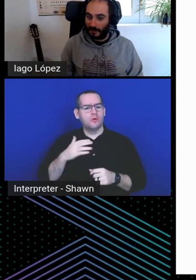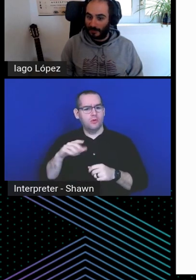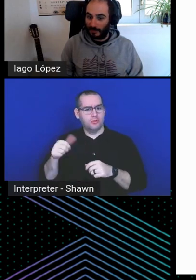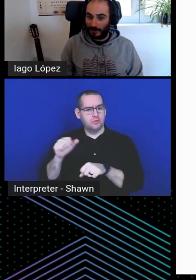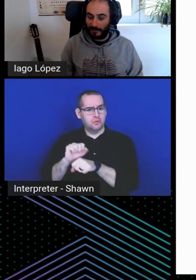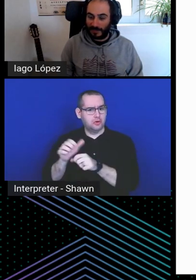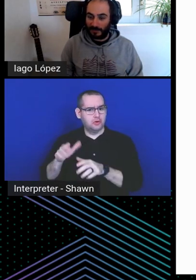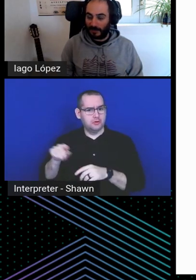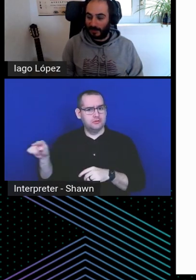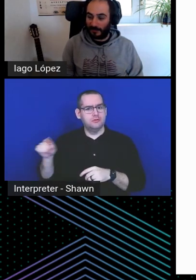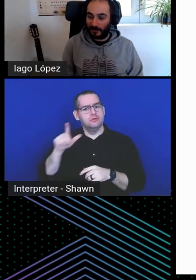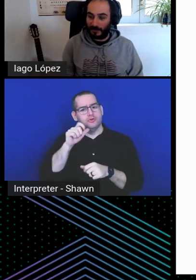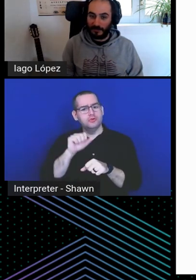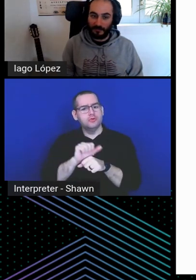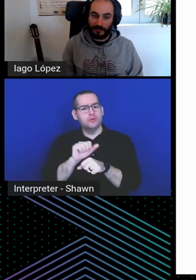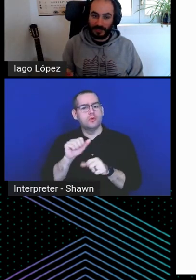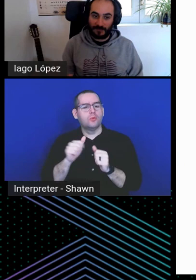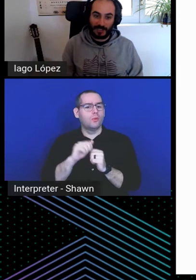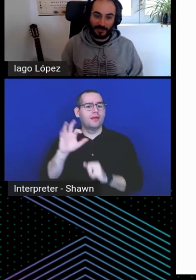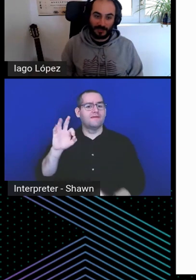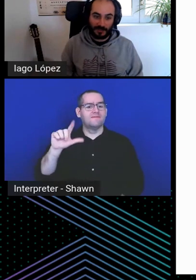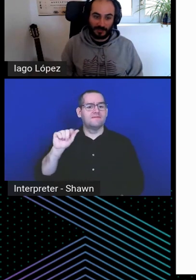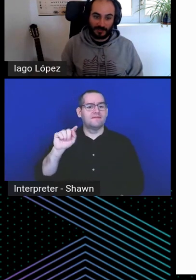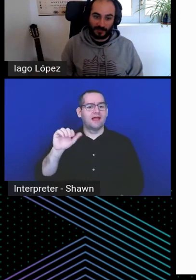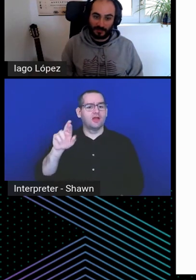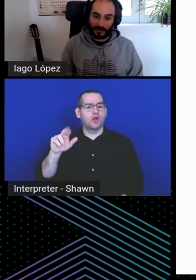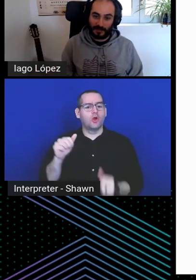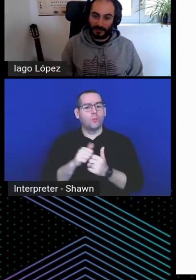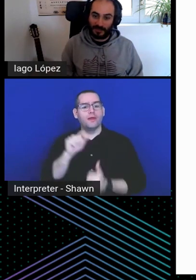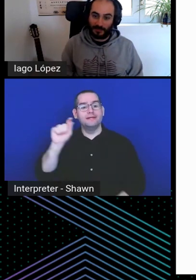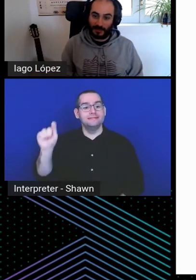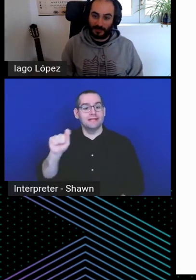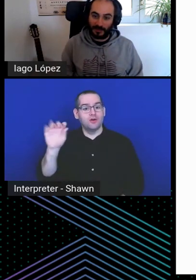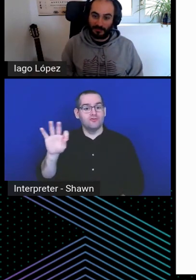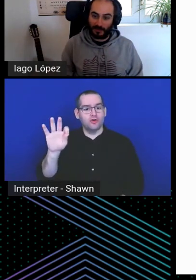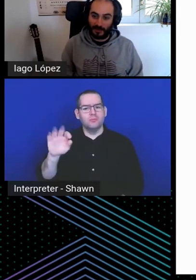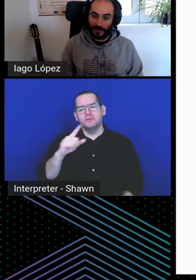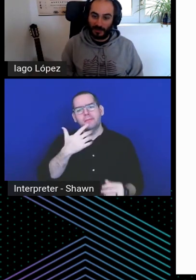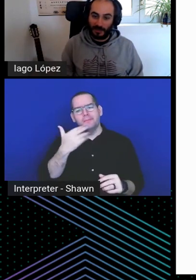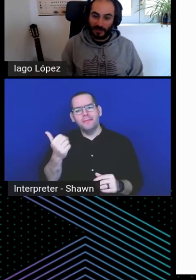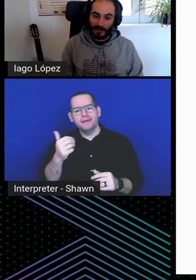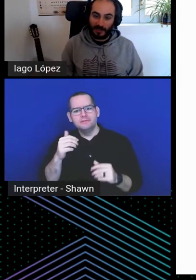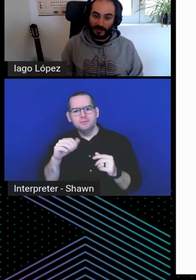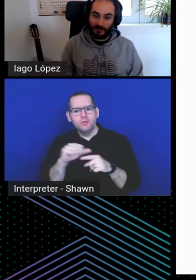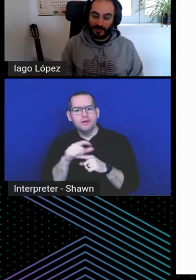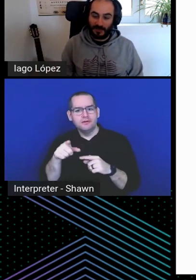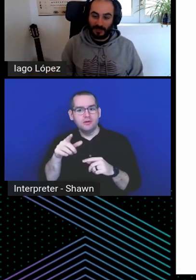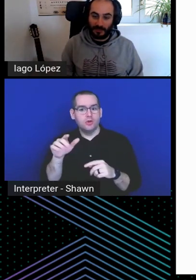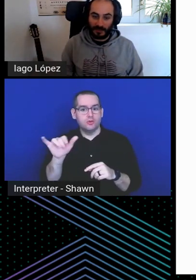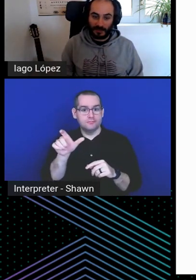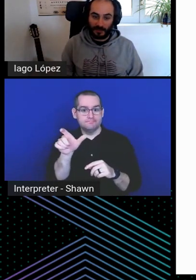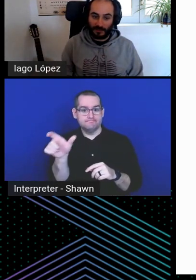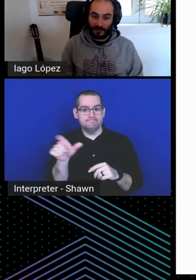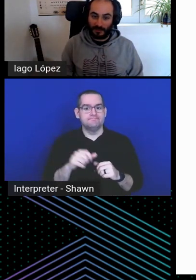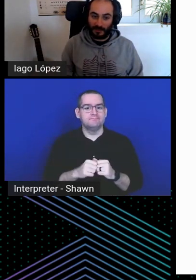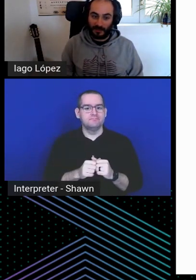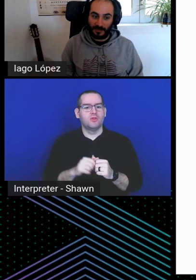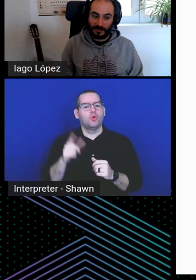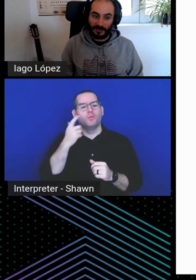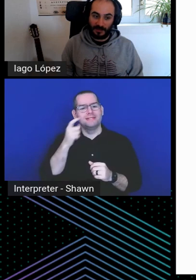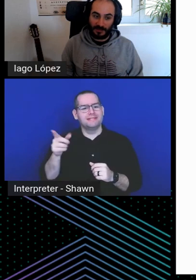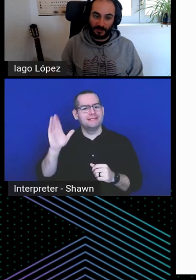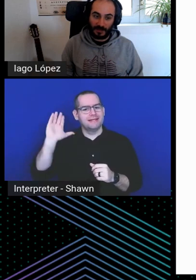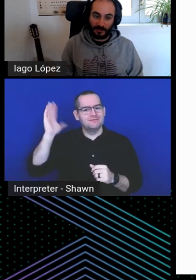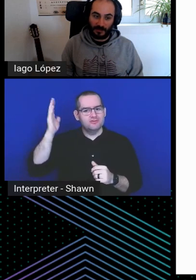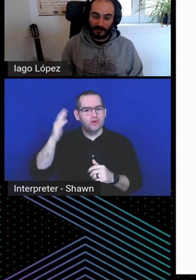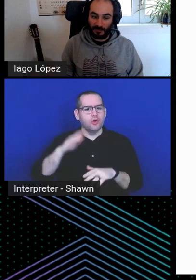to deploy Flatcar with Terraform with best practices. So there's some examples on this repo. And he recently gave a talk on